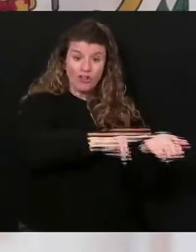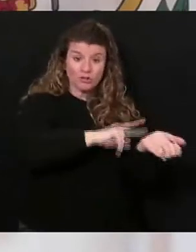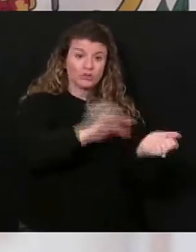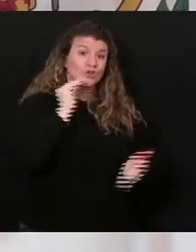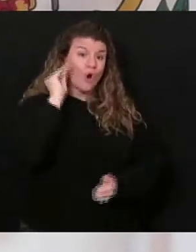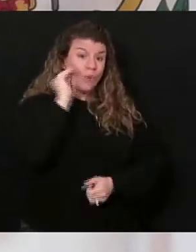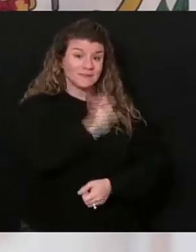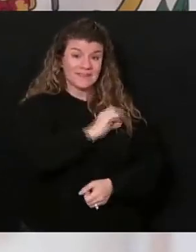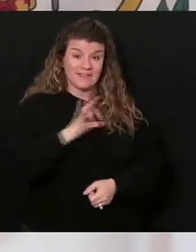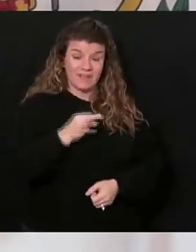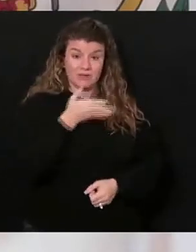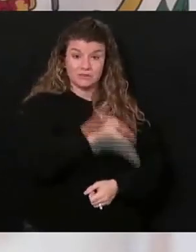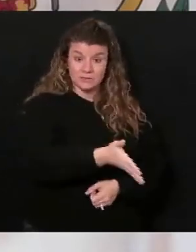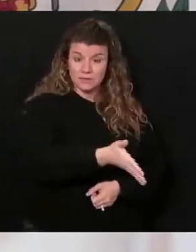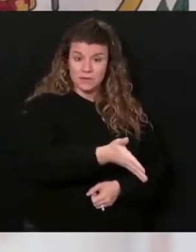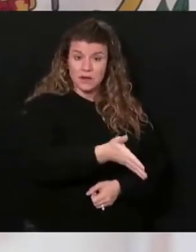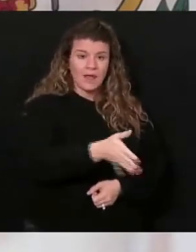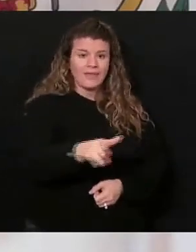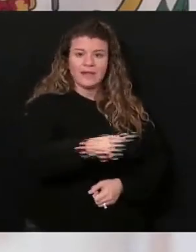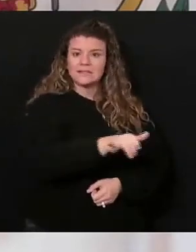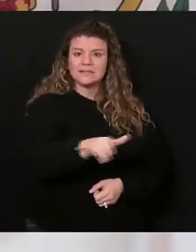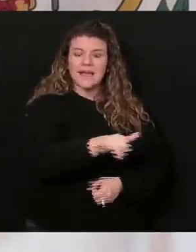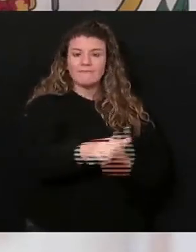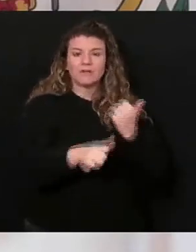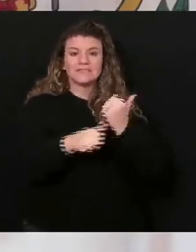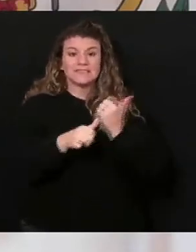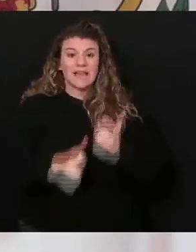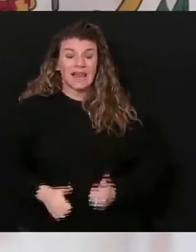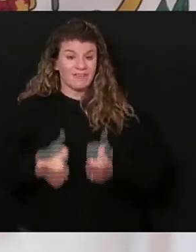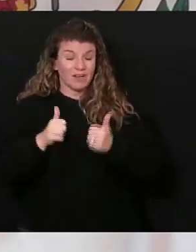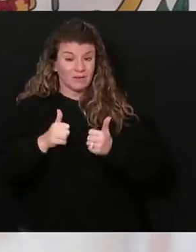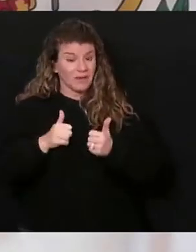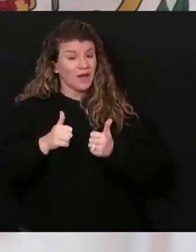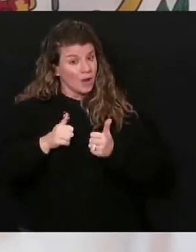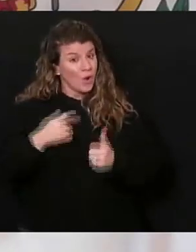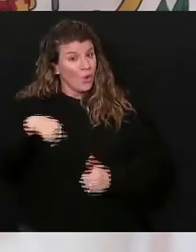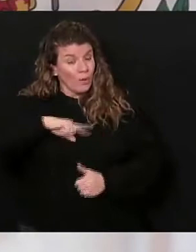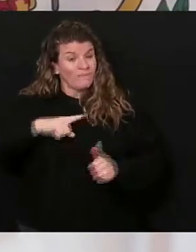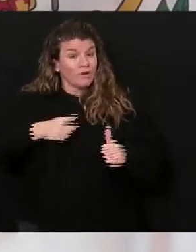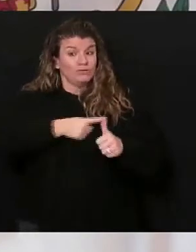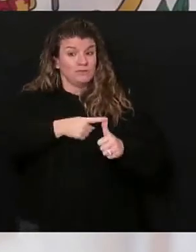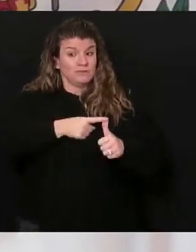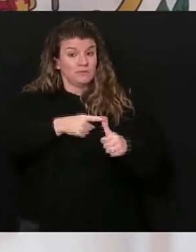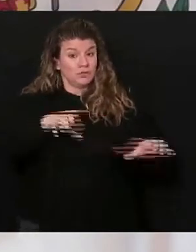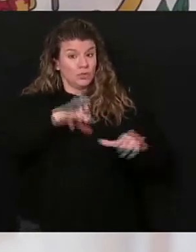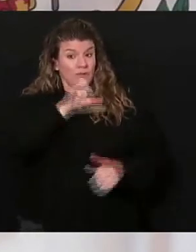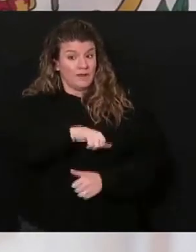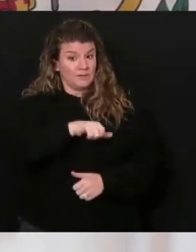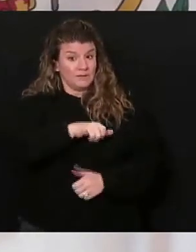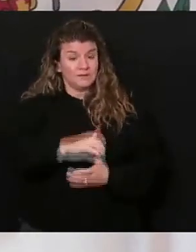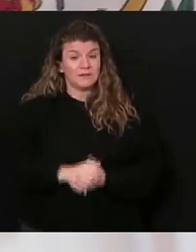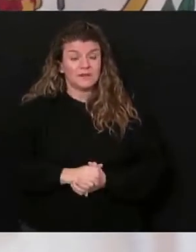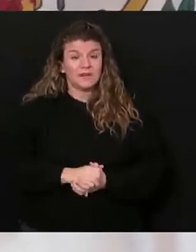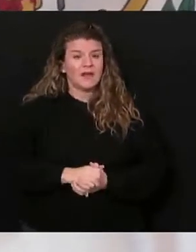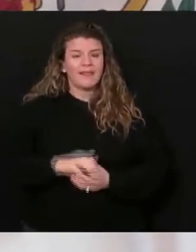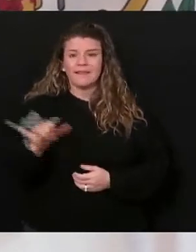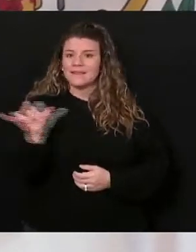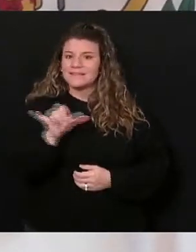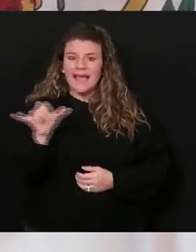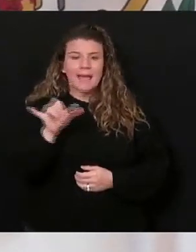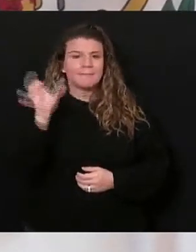nursing homes. The same for the assisted living. First in the nation. The same